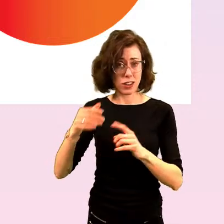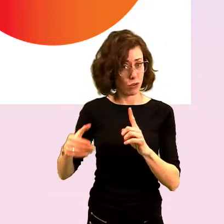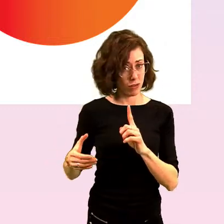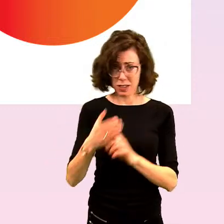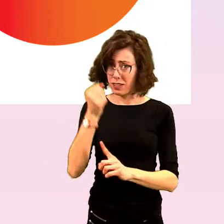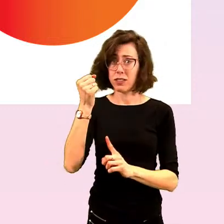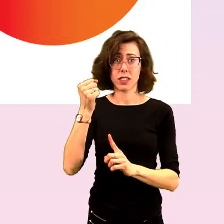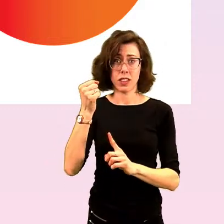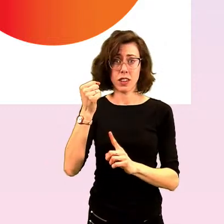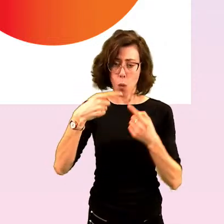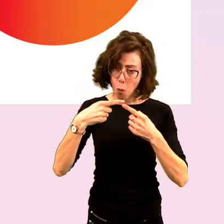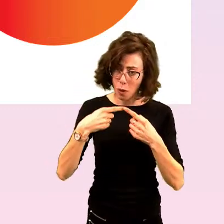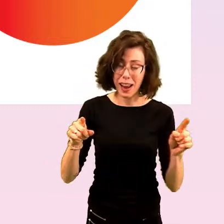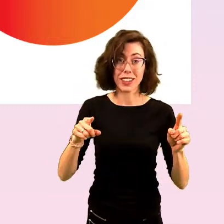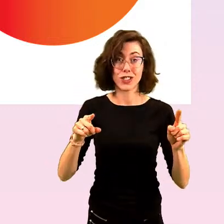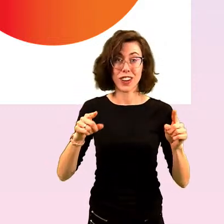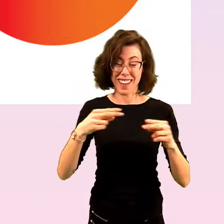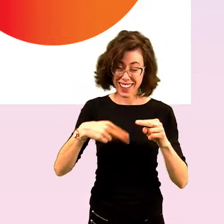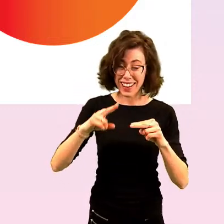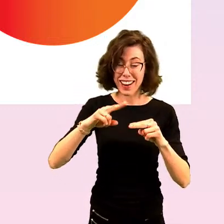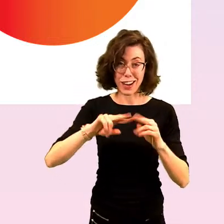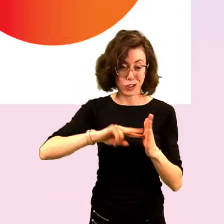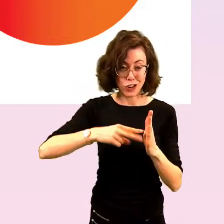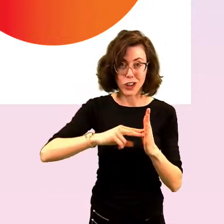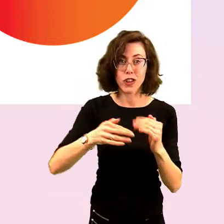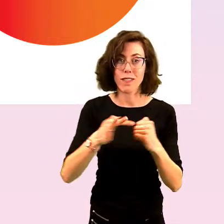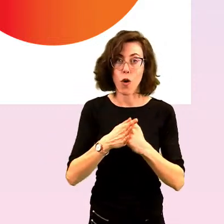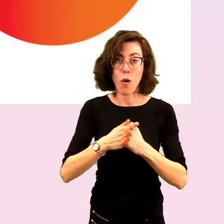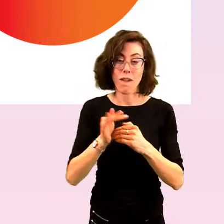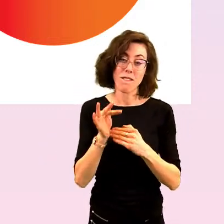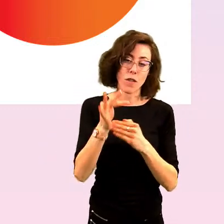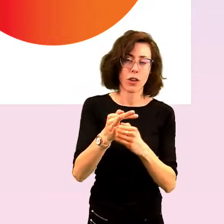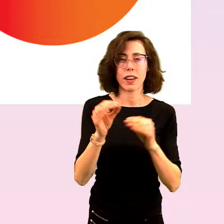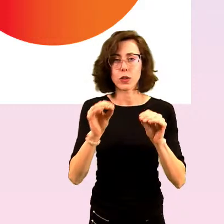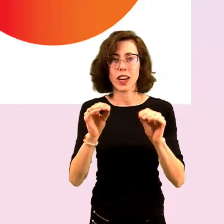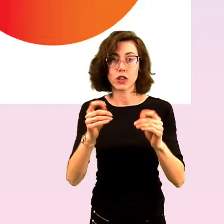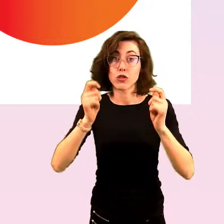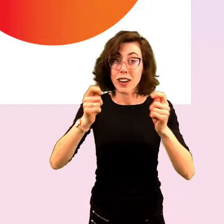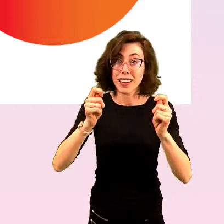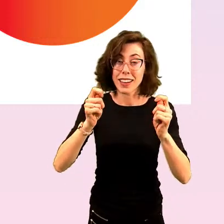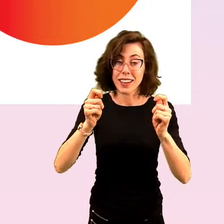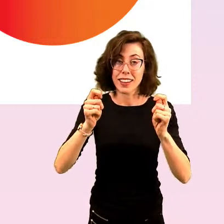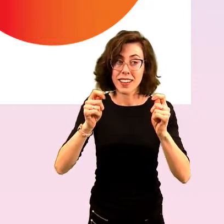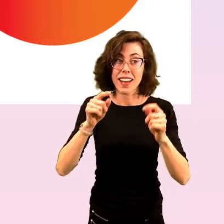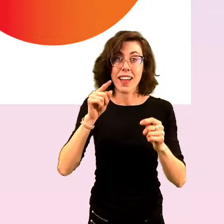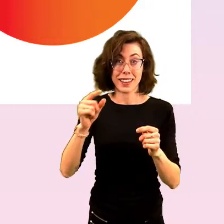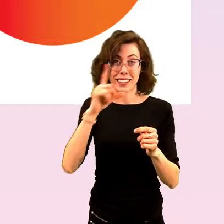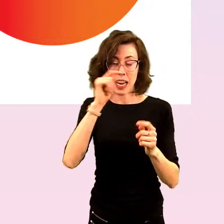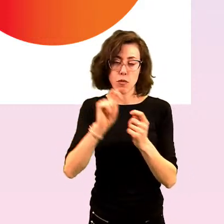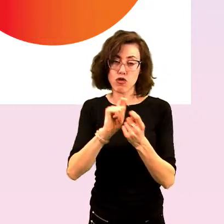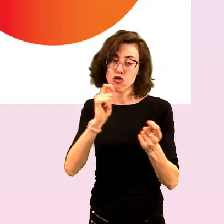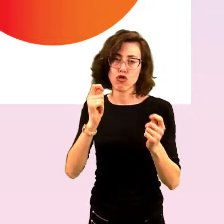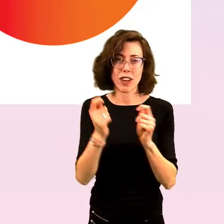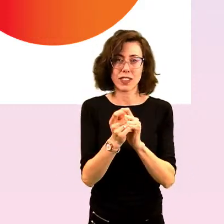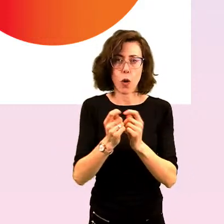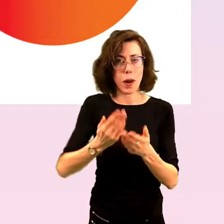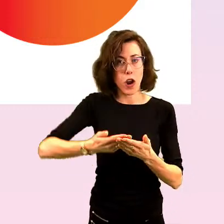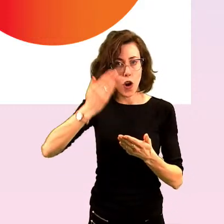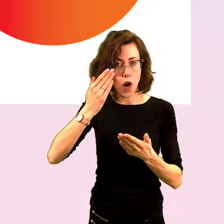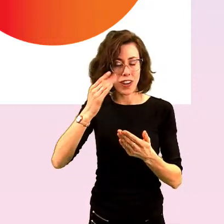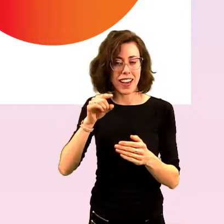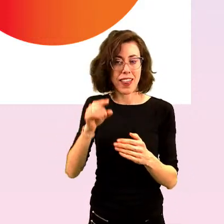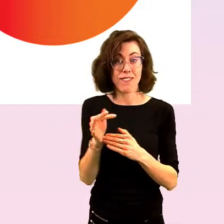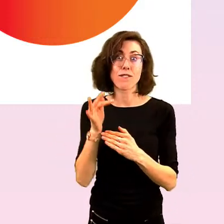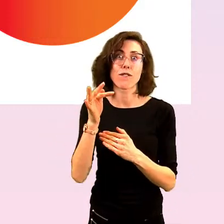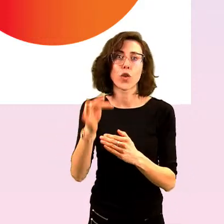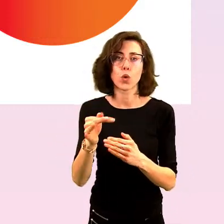new national strategy for further education and training. And it's actually called Transforming Learning, the Future Fit.